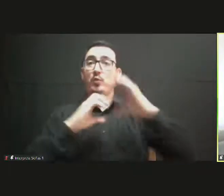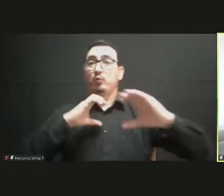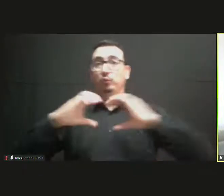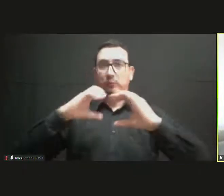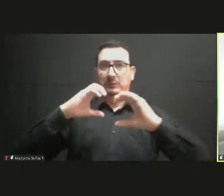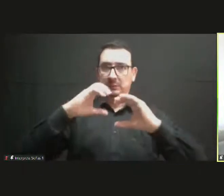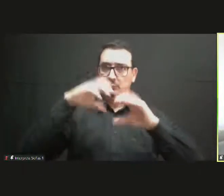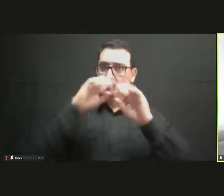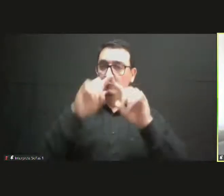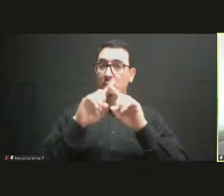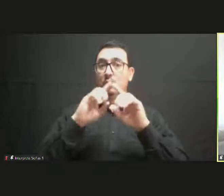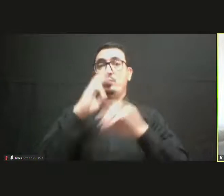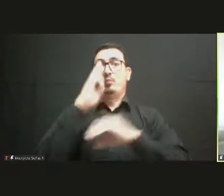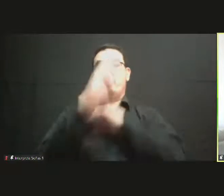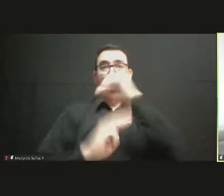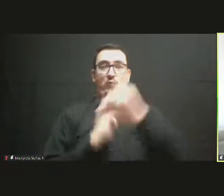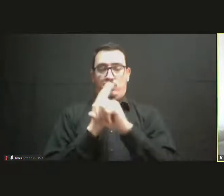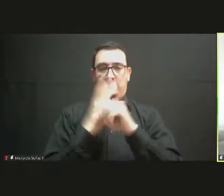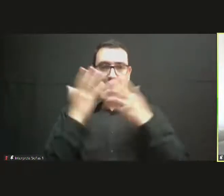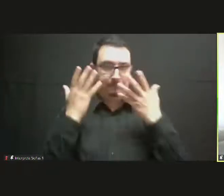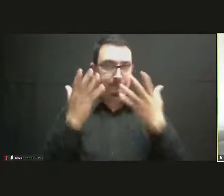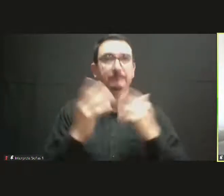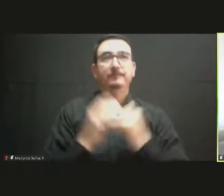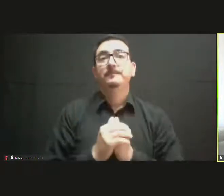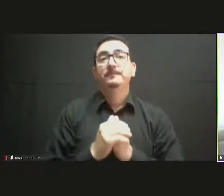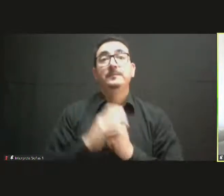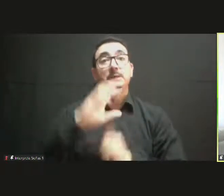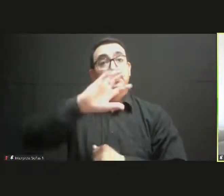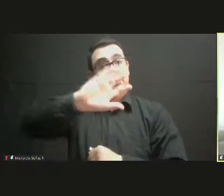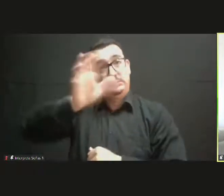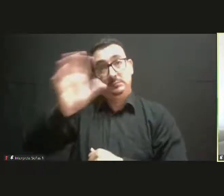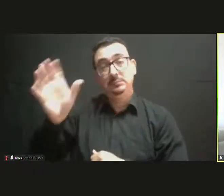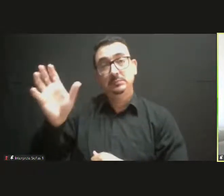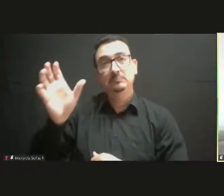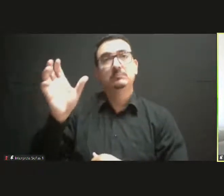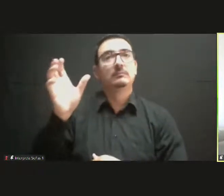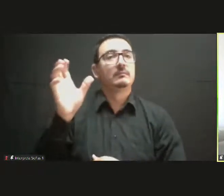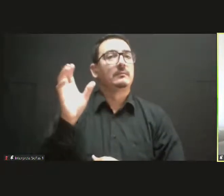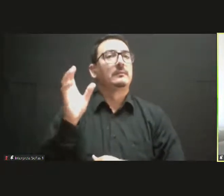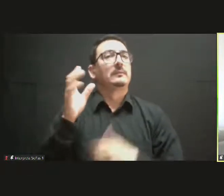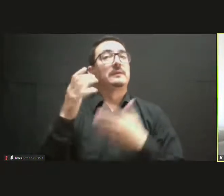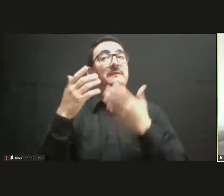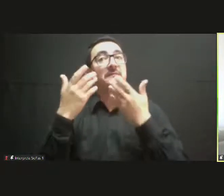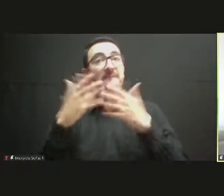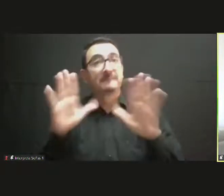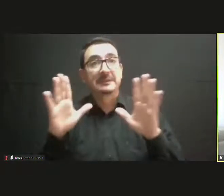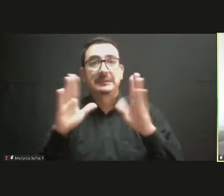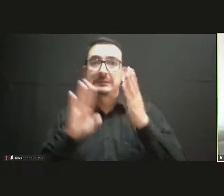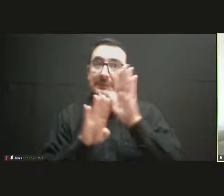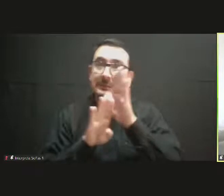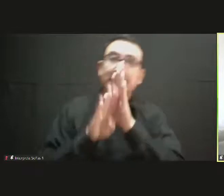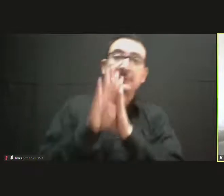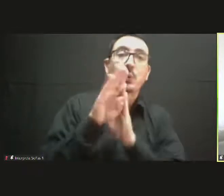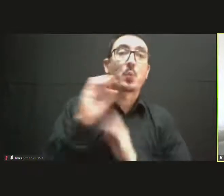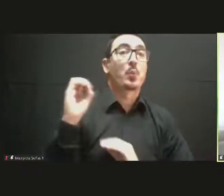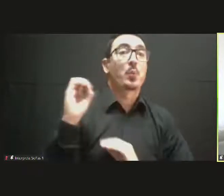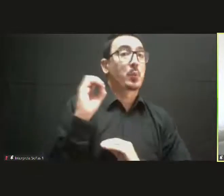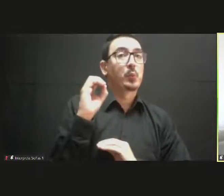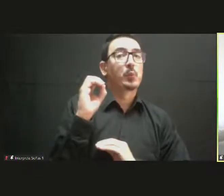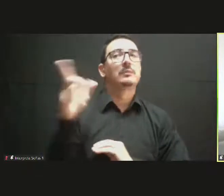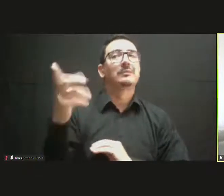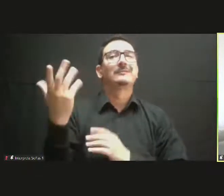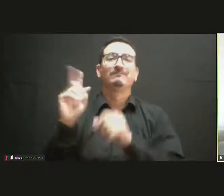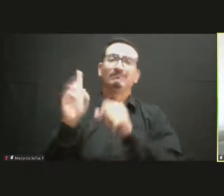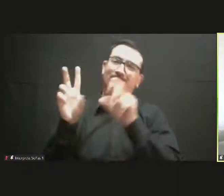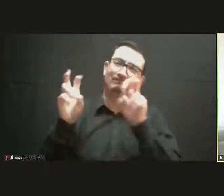growing trade in services, accounting for less than 1/4 of global ITES exports last year. So today we want to look at